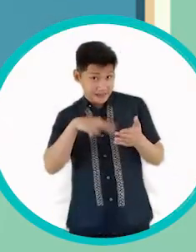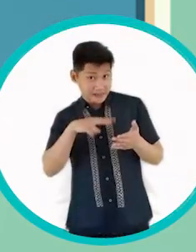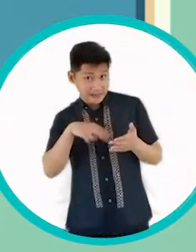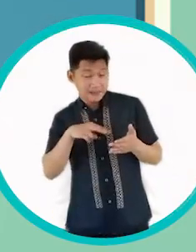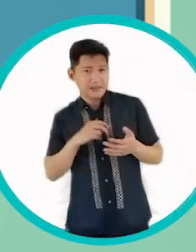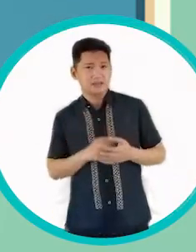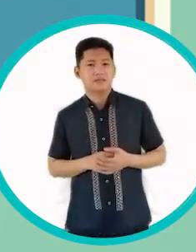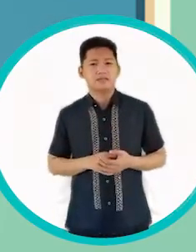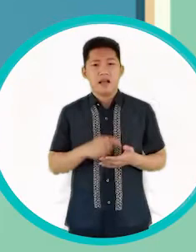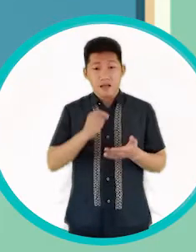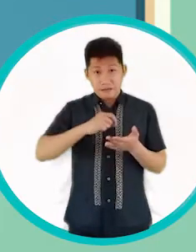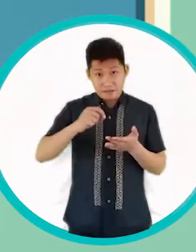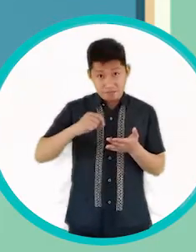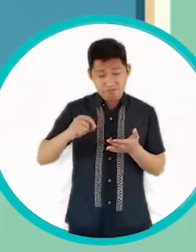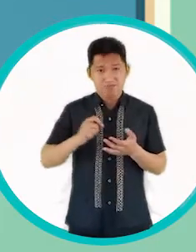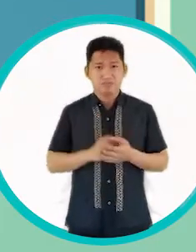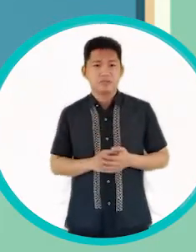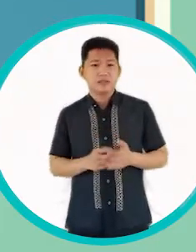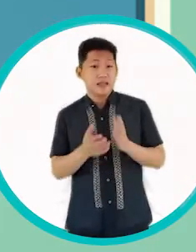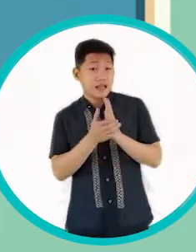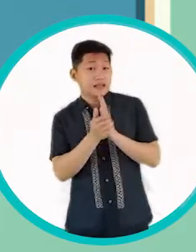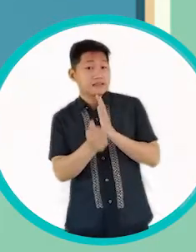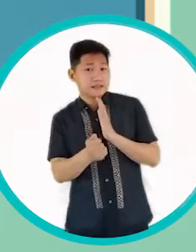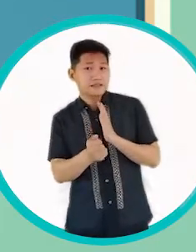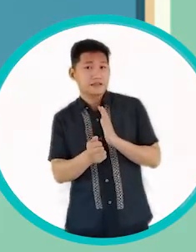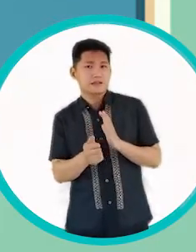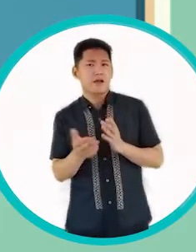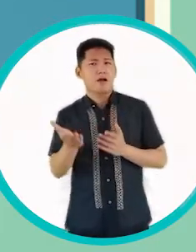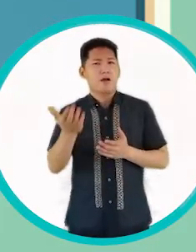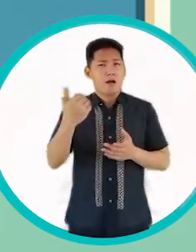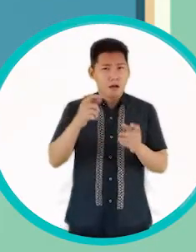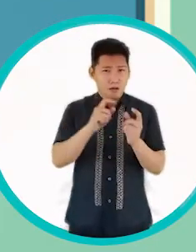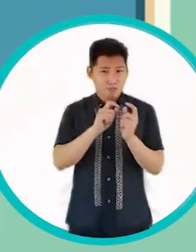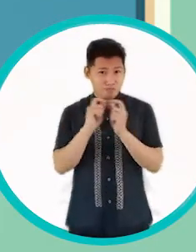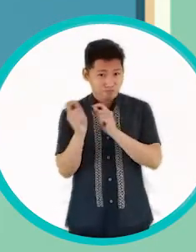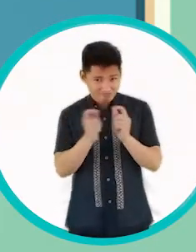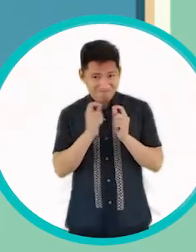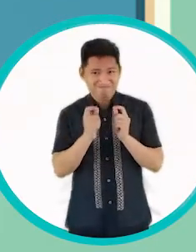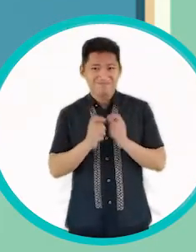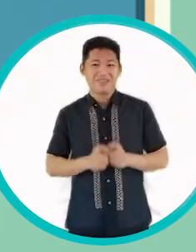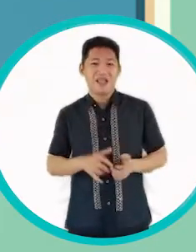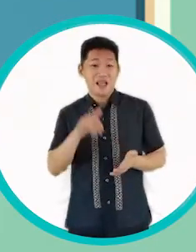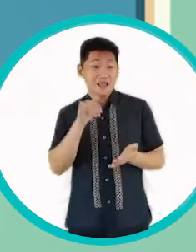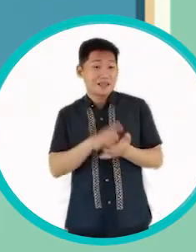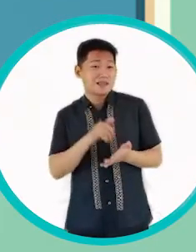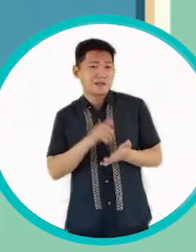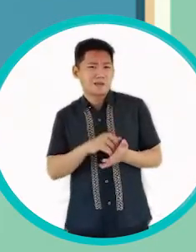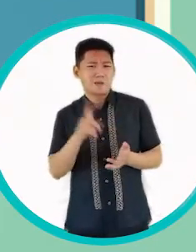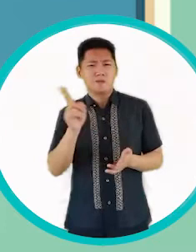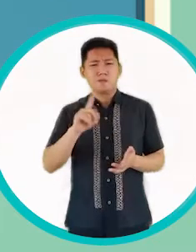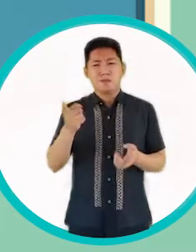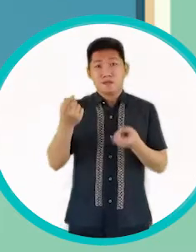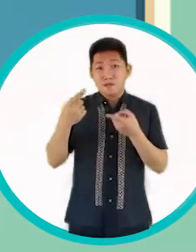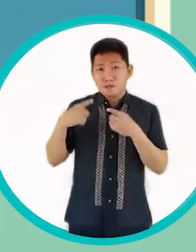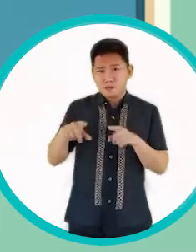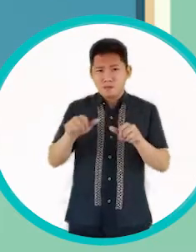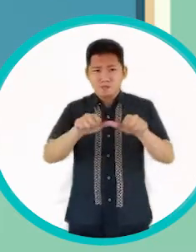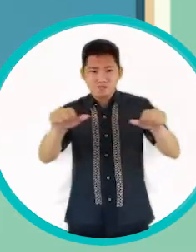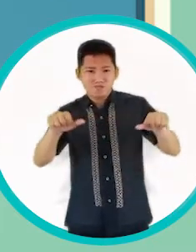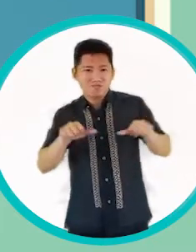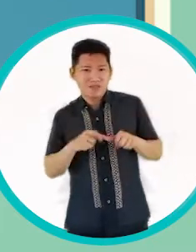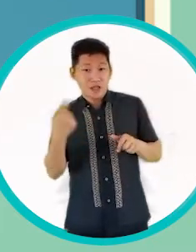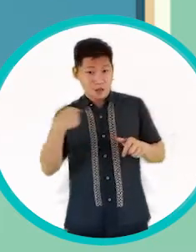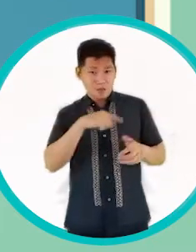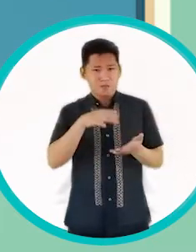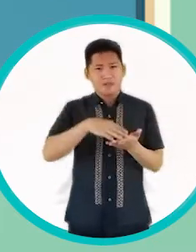Read, write, and skills come together. That's what you are going to acquire as we